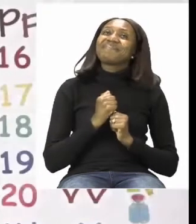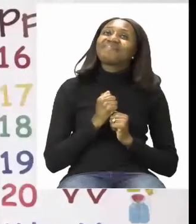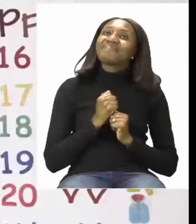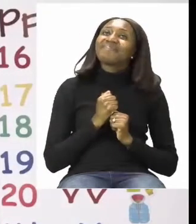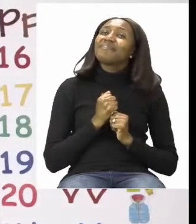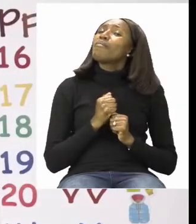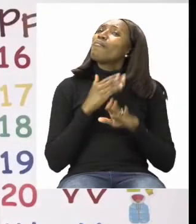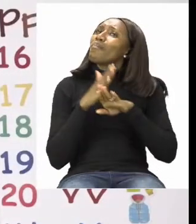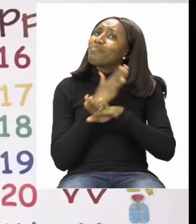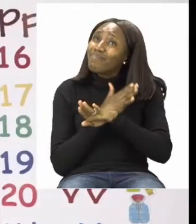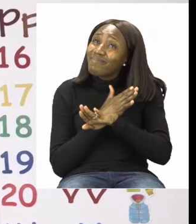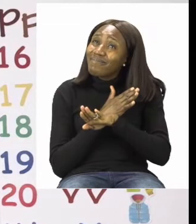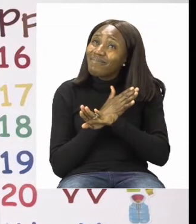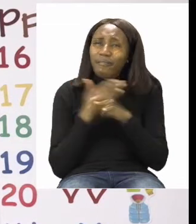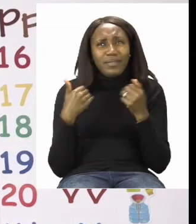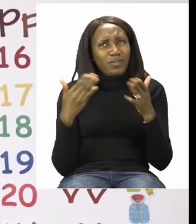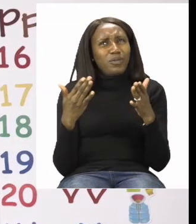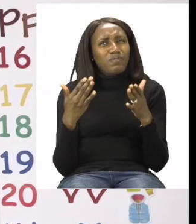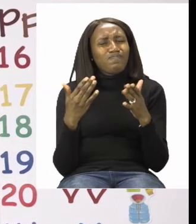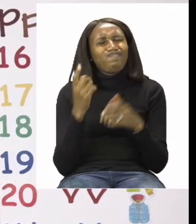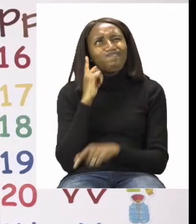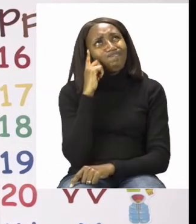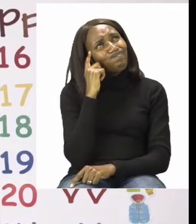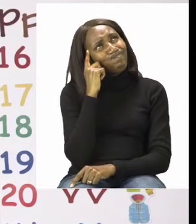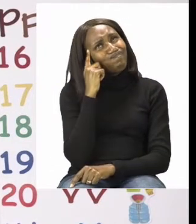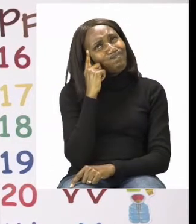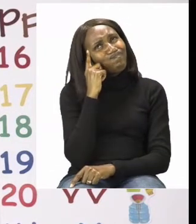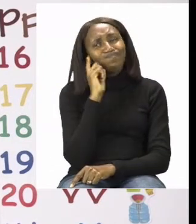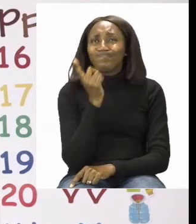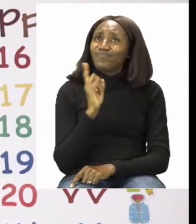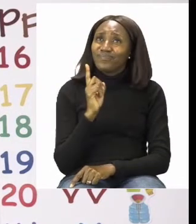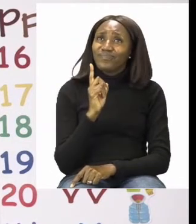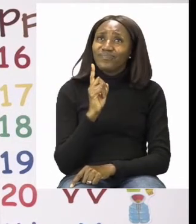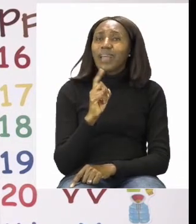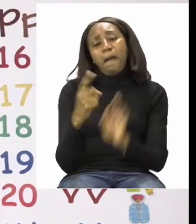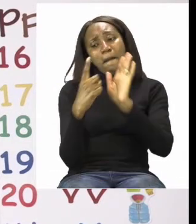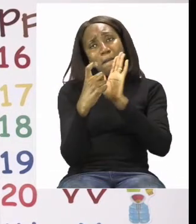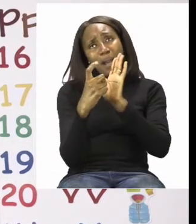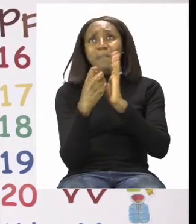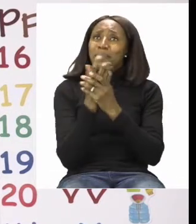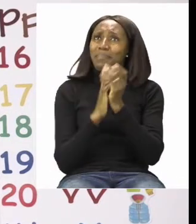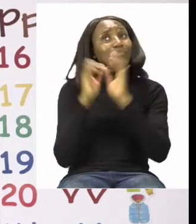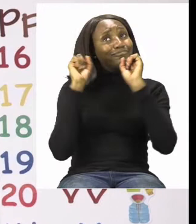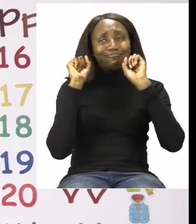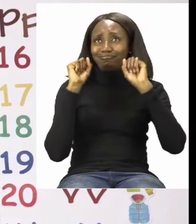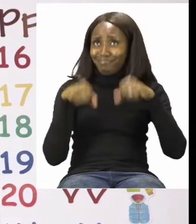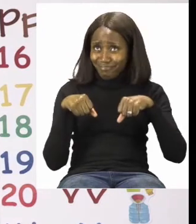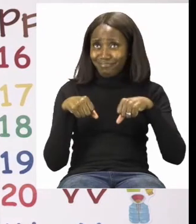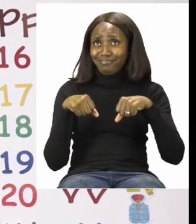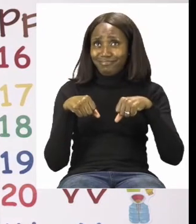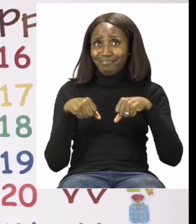And before we get into any lessons, boys and girls, we know that we have to sanitize. So let's take